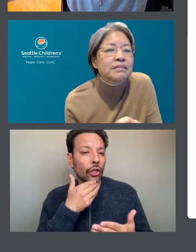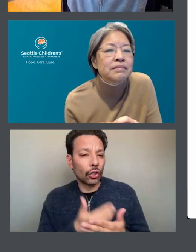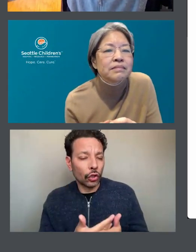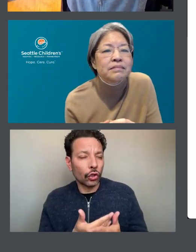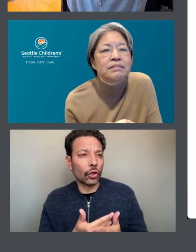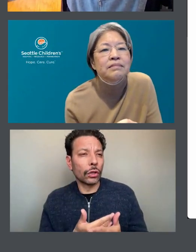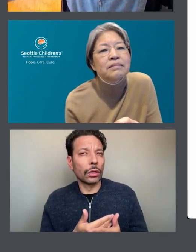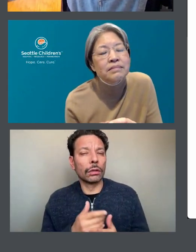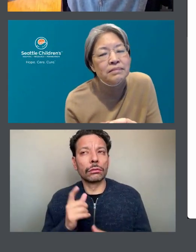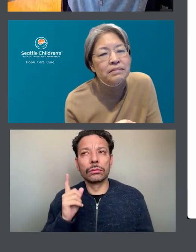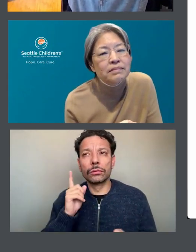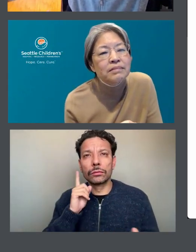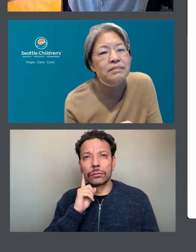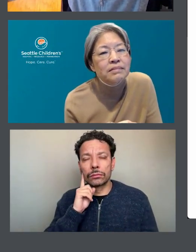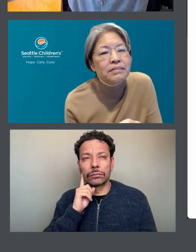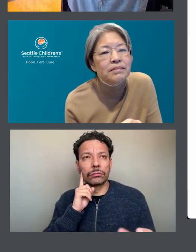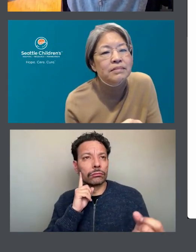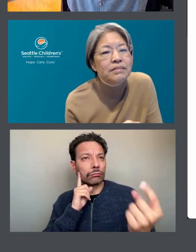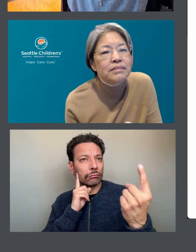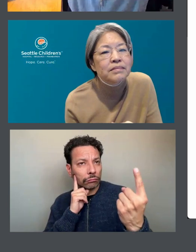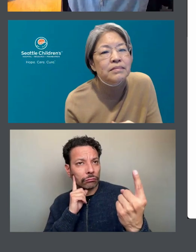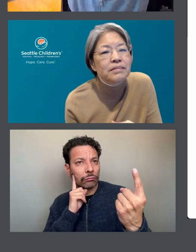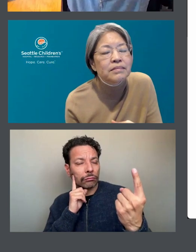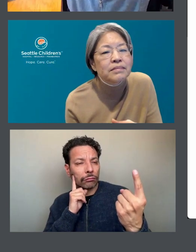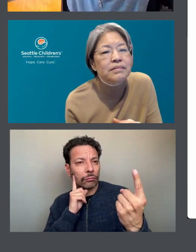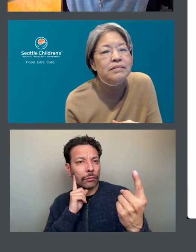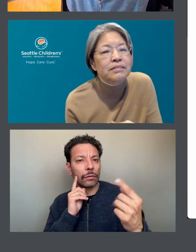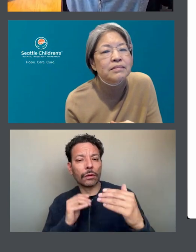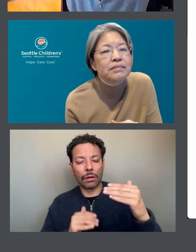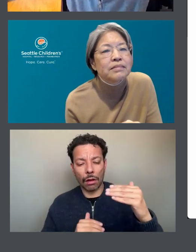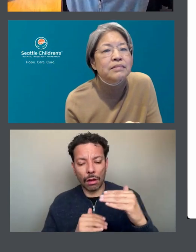noise ratio up until they're at least 6 months.